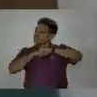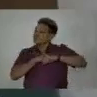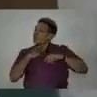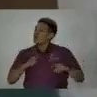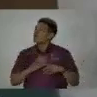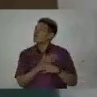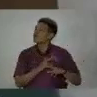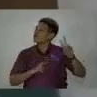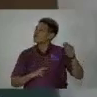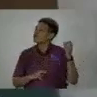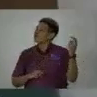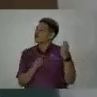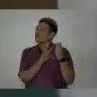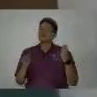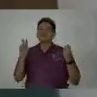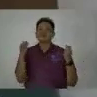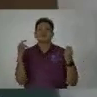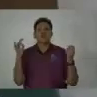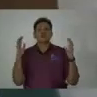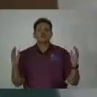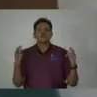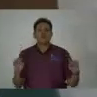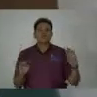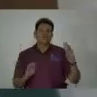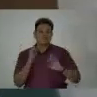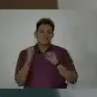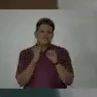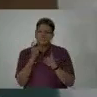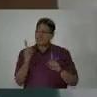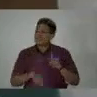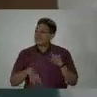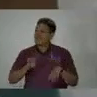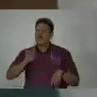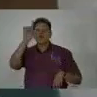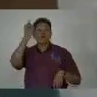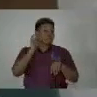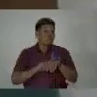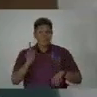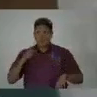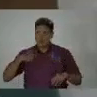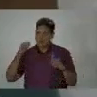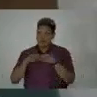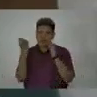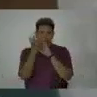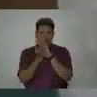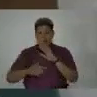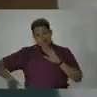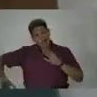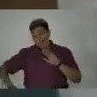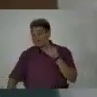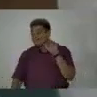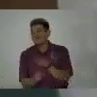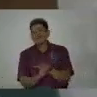between 2012 and 2018. They could not find one instance where I broke the law. They could